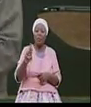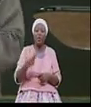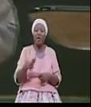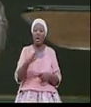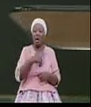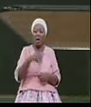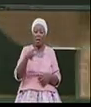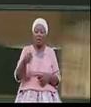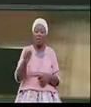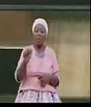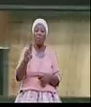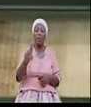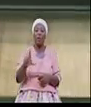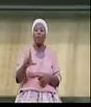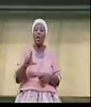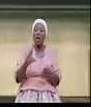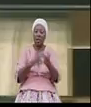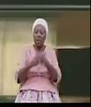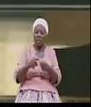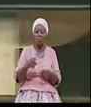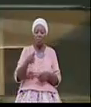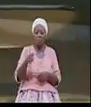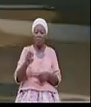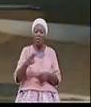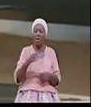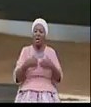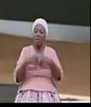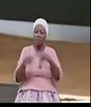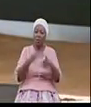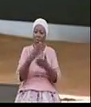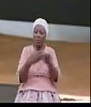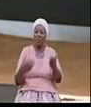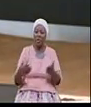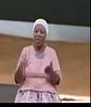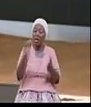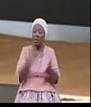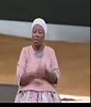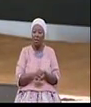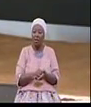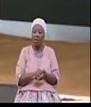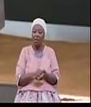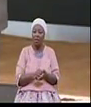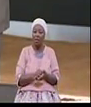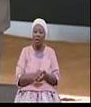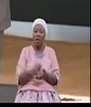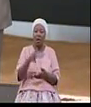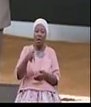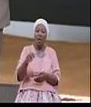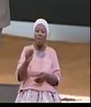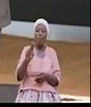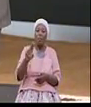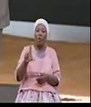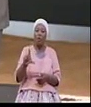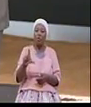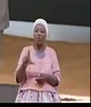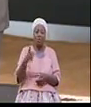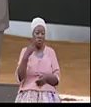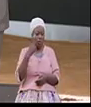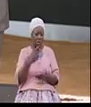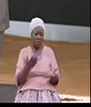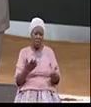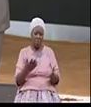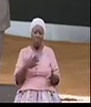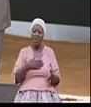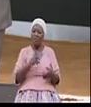Paul, and Peter had done something that Paul saw that this is not